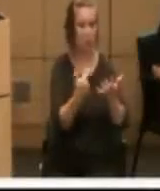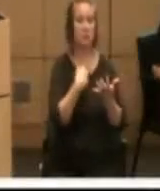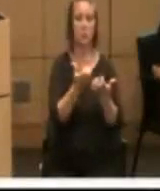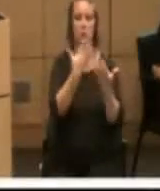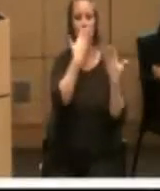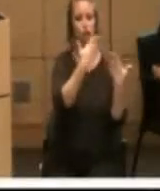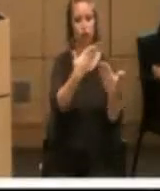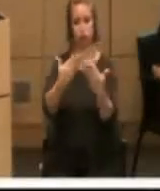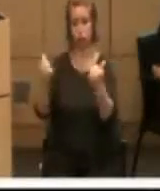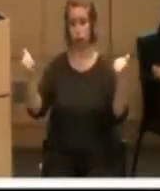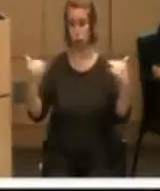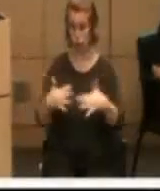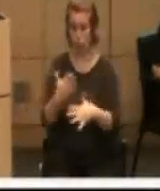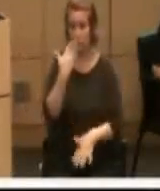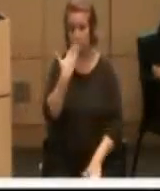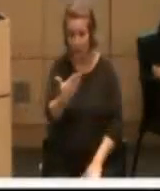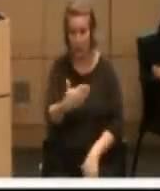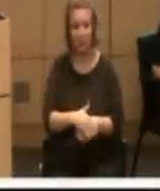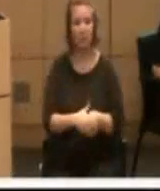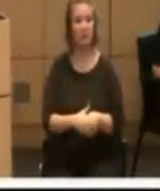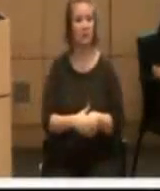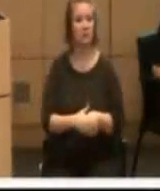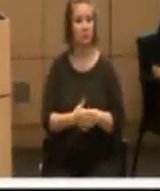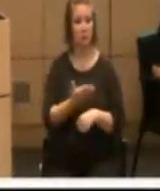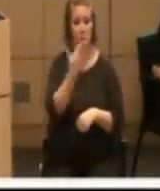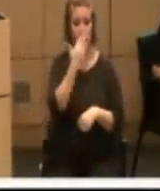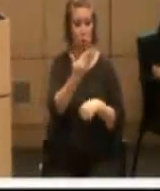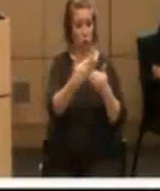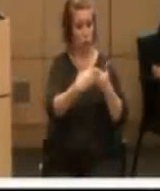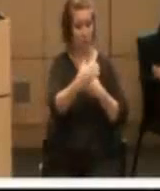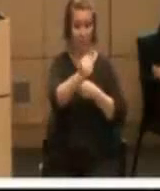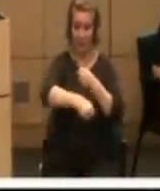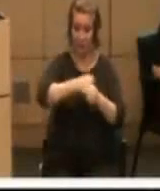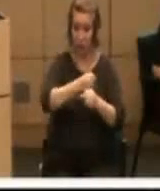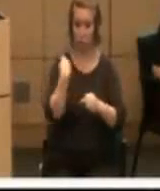attending, and have a good rest of the year.